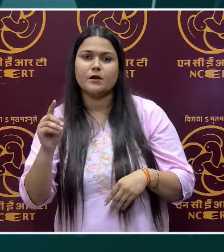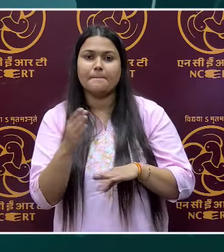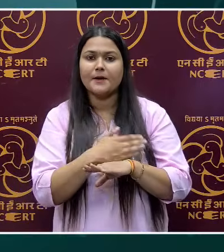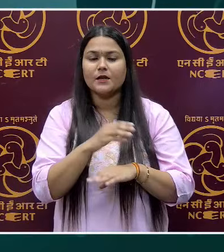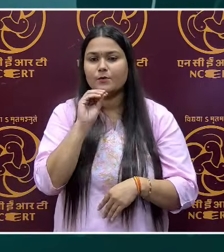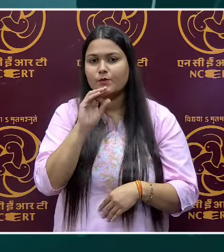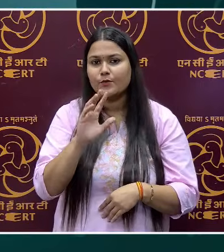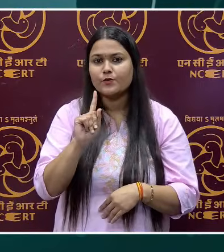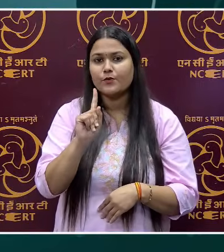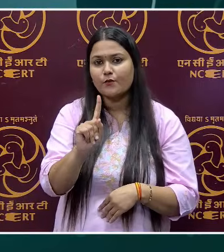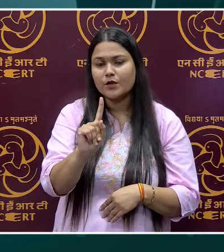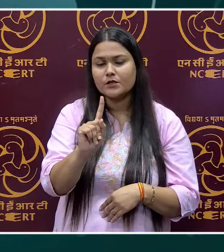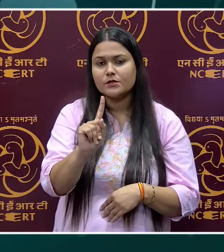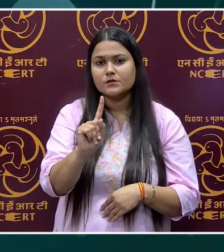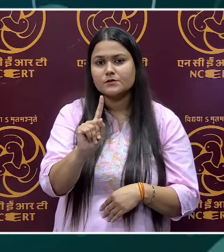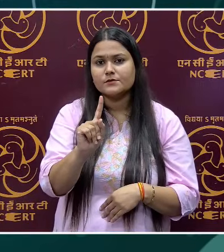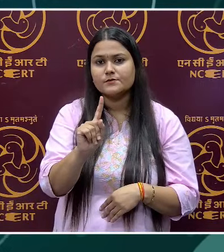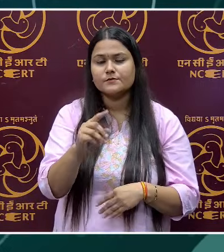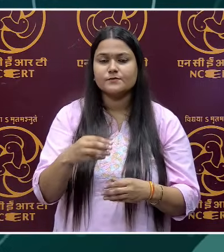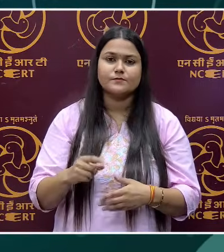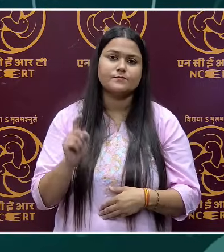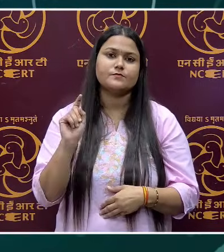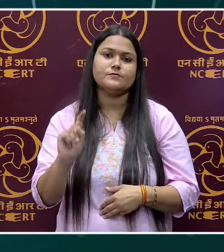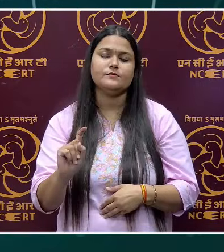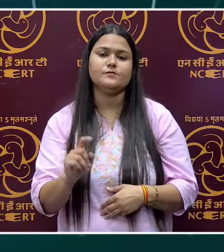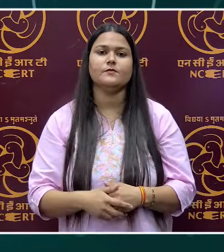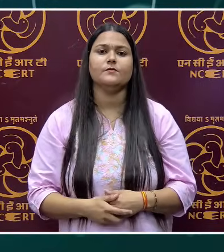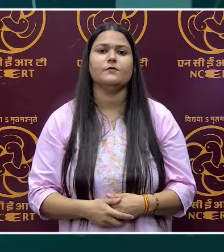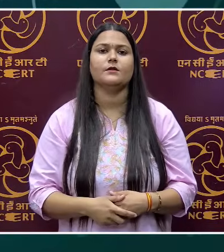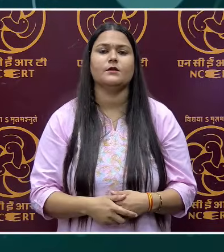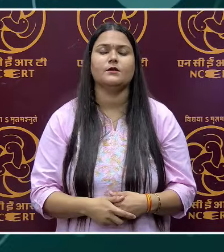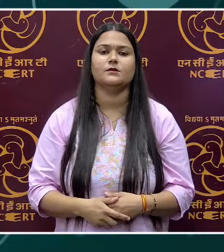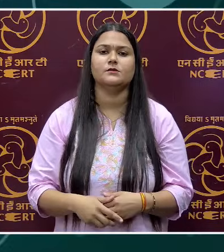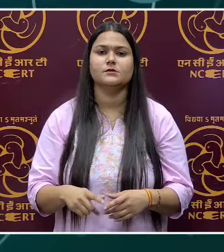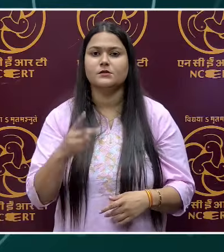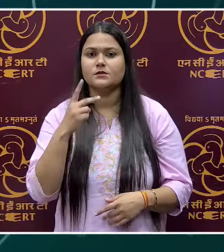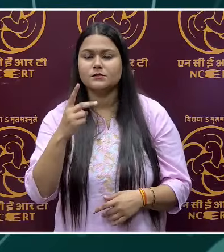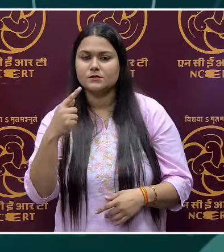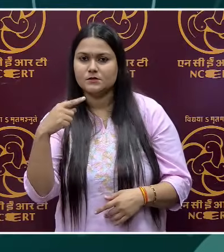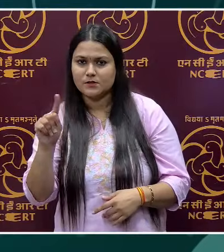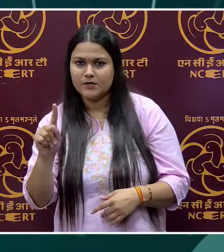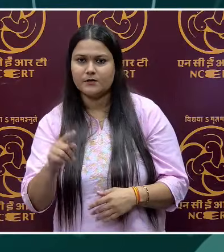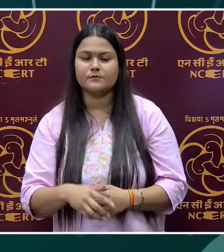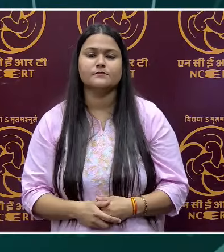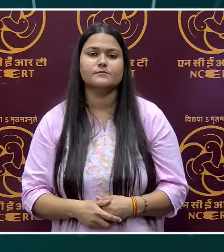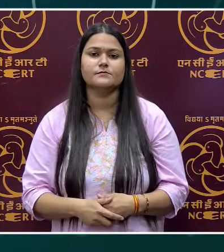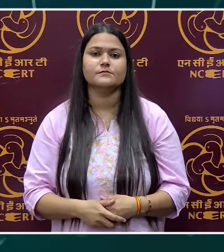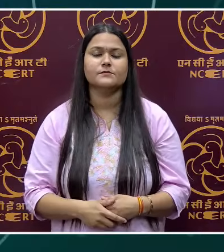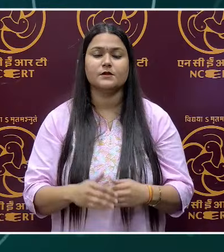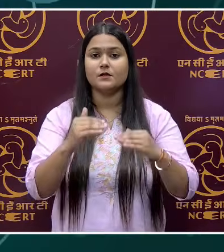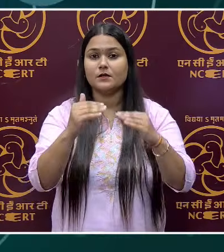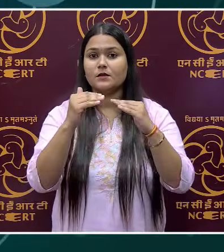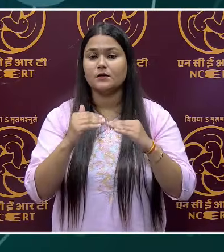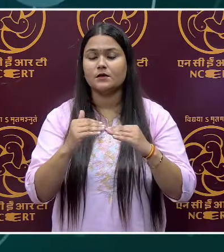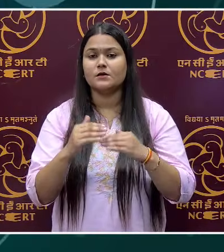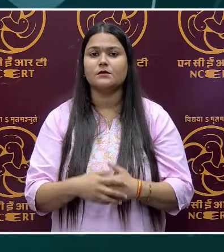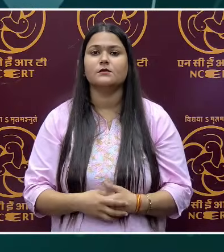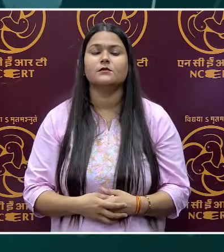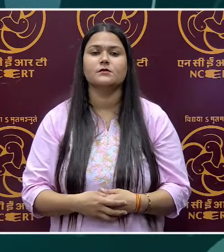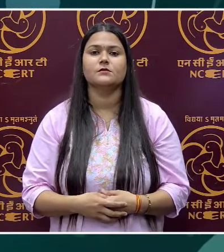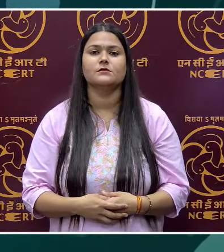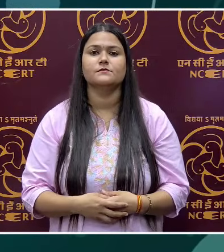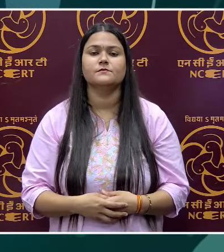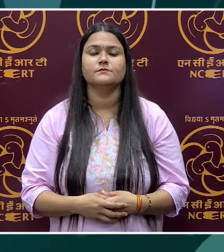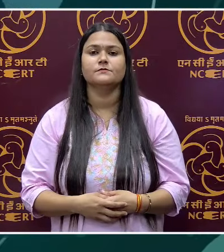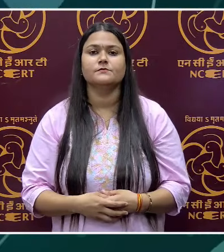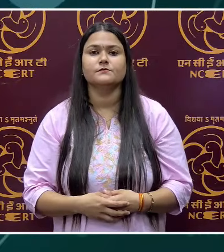here. This one I will submit, see whether it is correct or not. It is correct. Now let us go to the